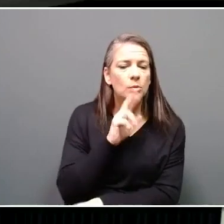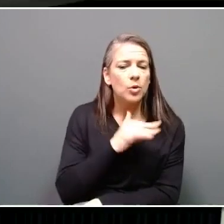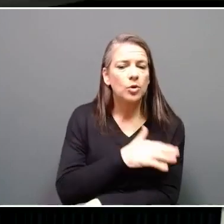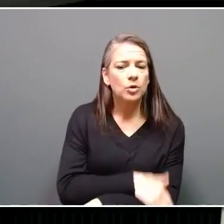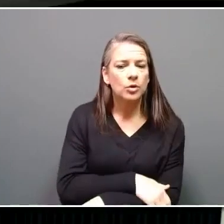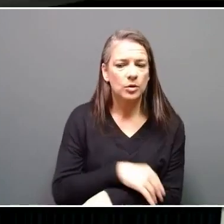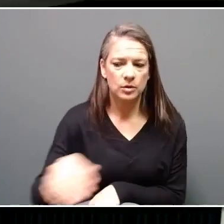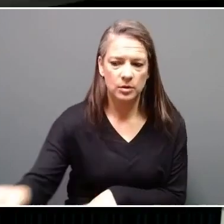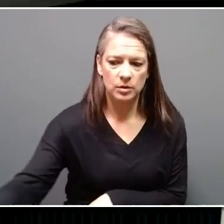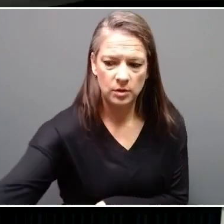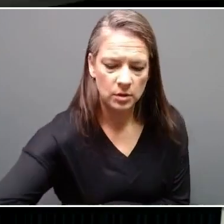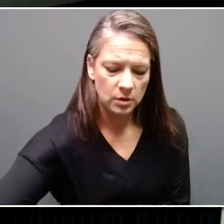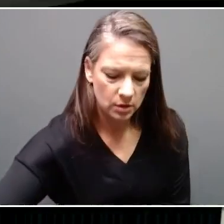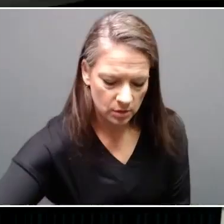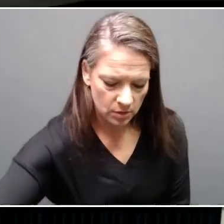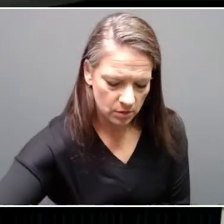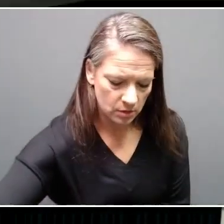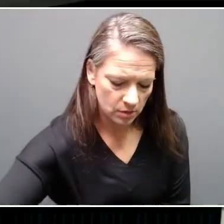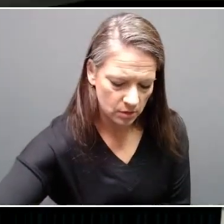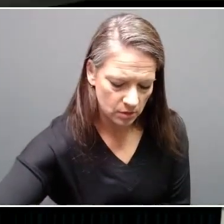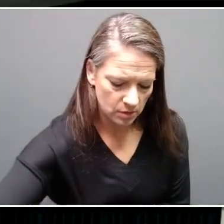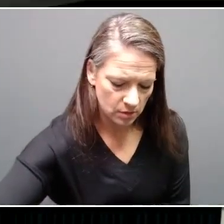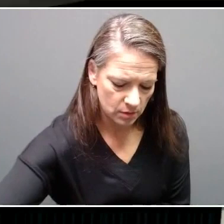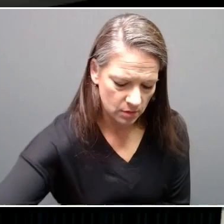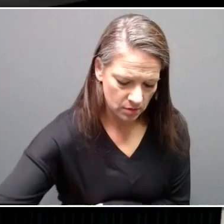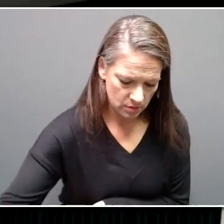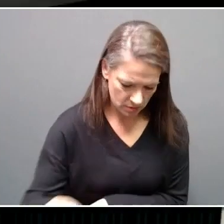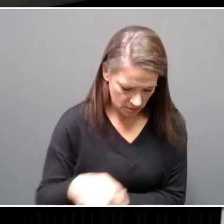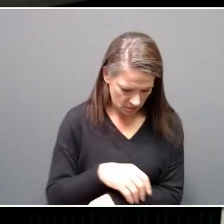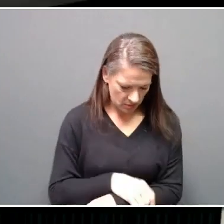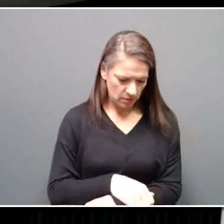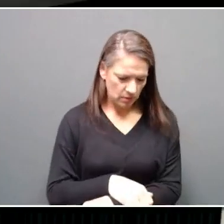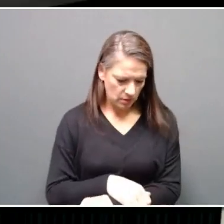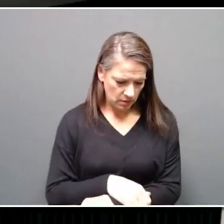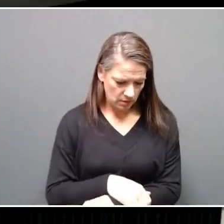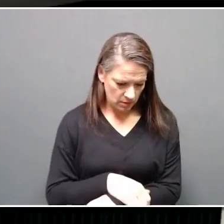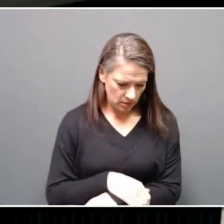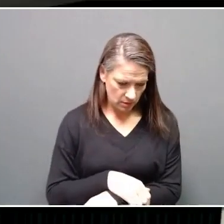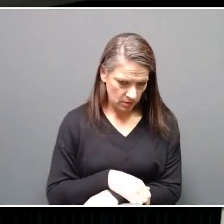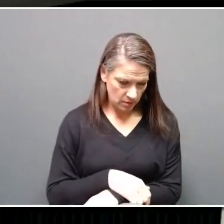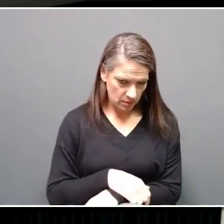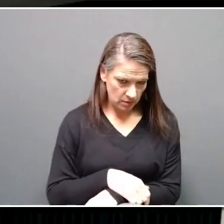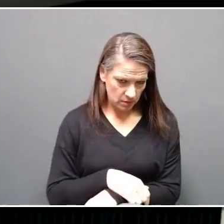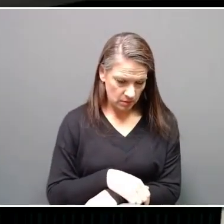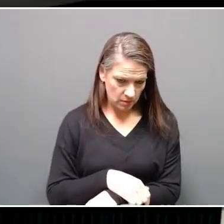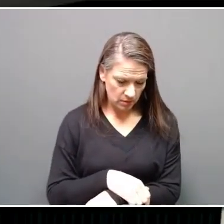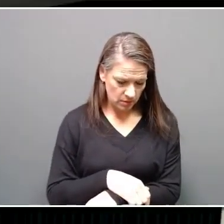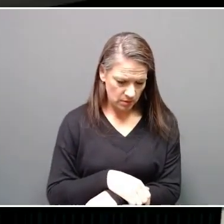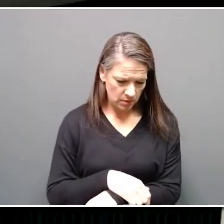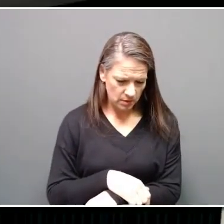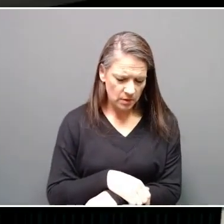some optimism that you might see some more favorable results in the Senate for your priorities. I mean, if you had